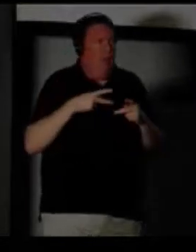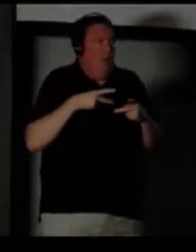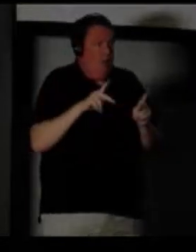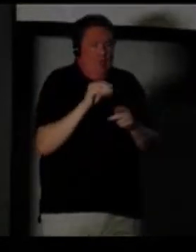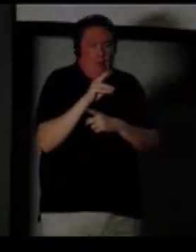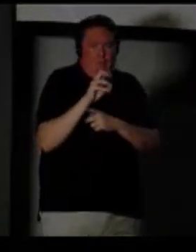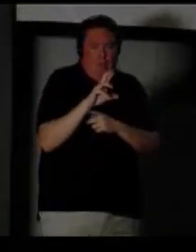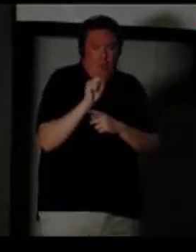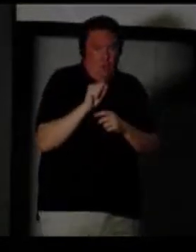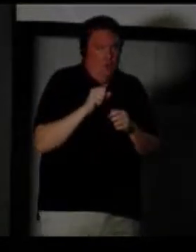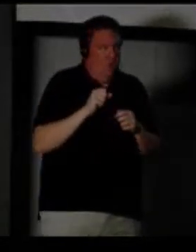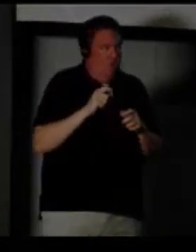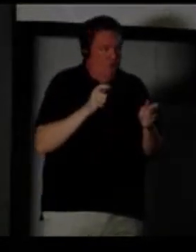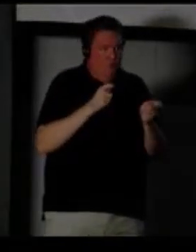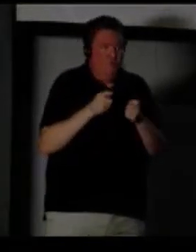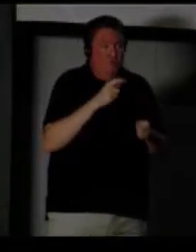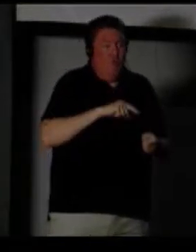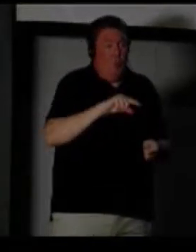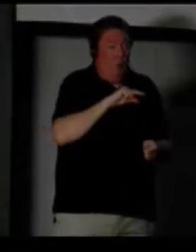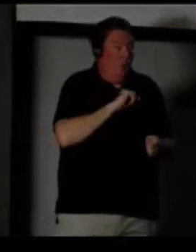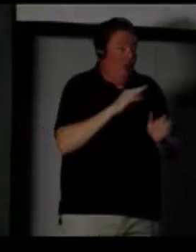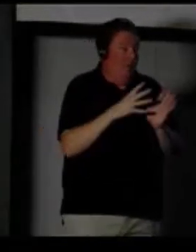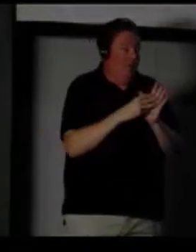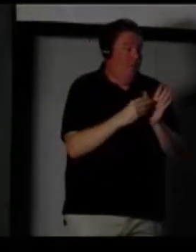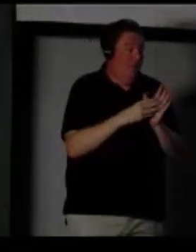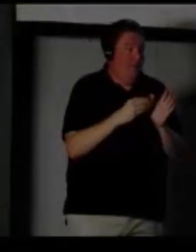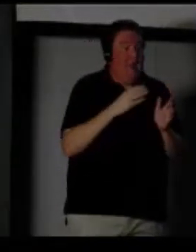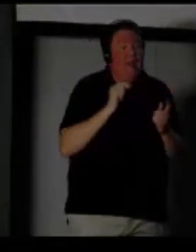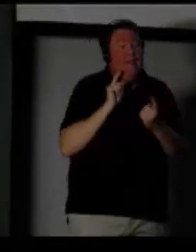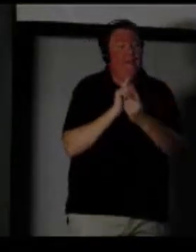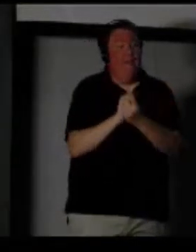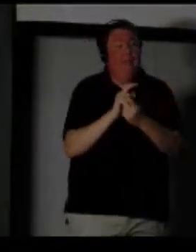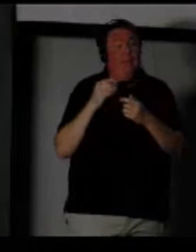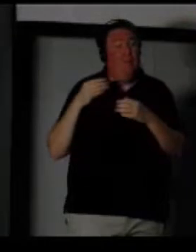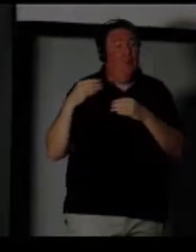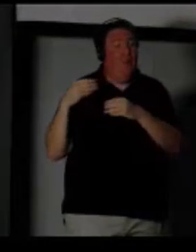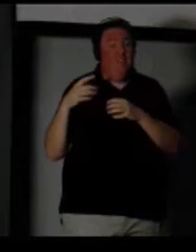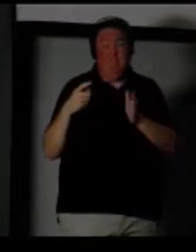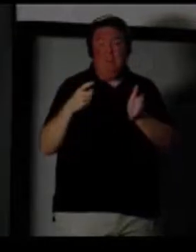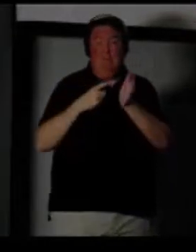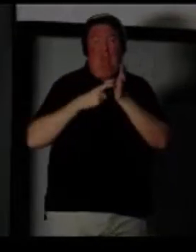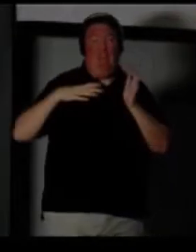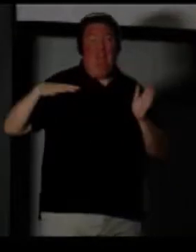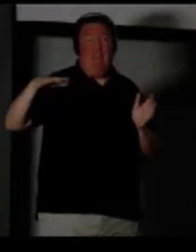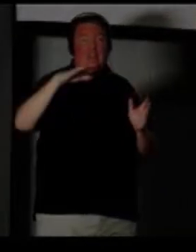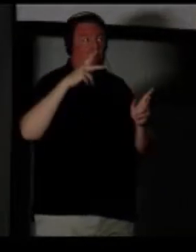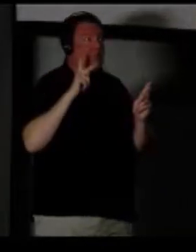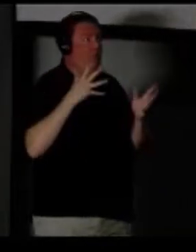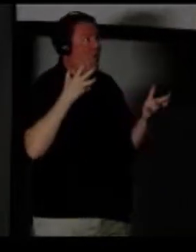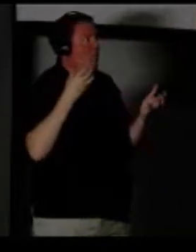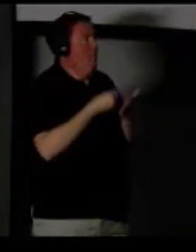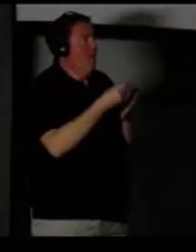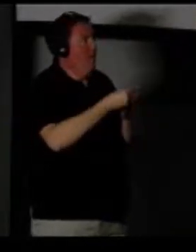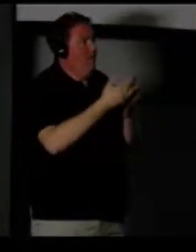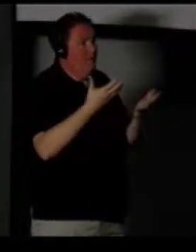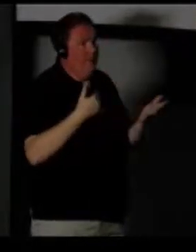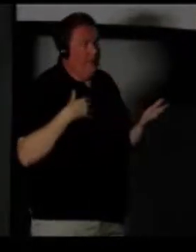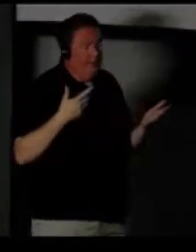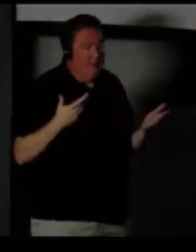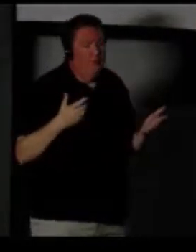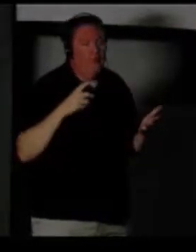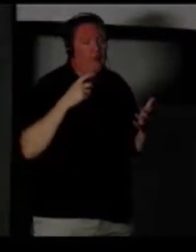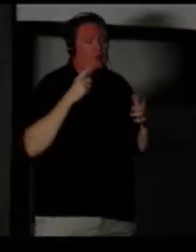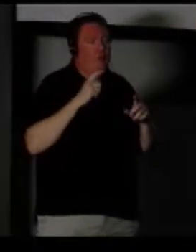replicas while meeting market demands for his most popular compositions, which he offered in a variety of sizes